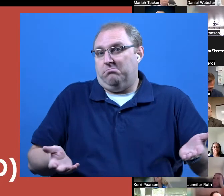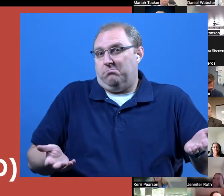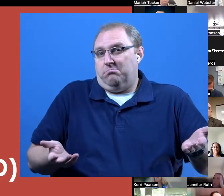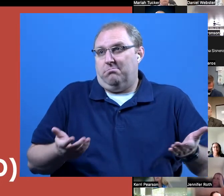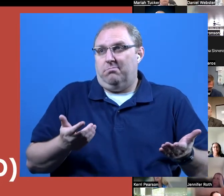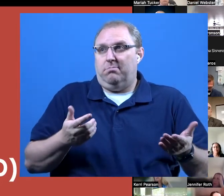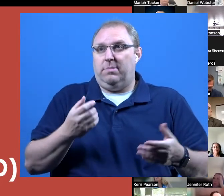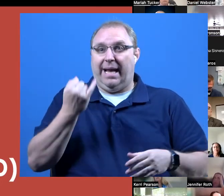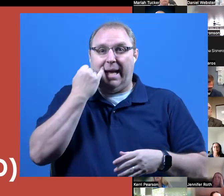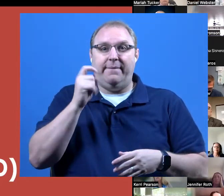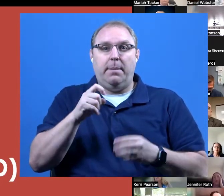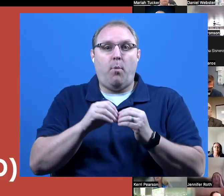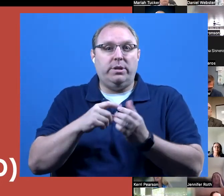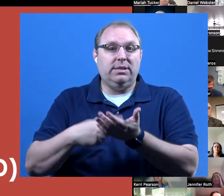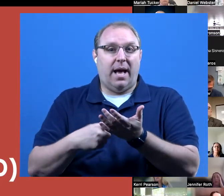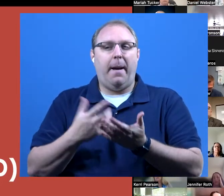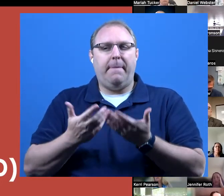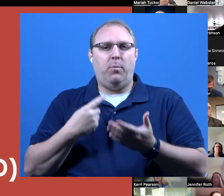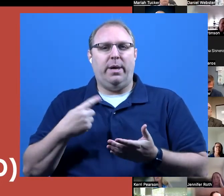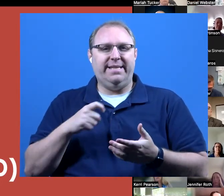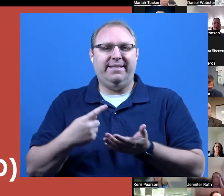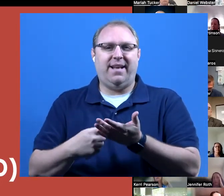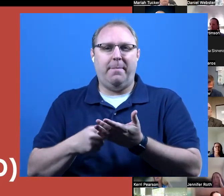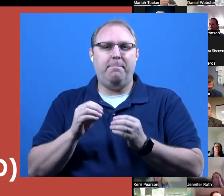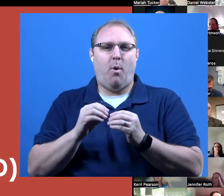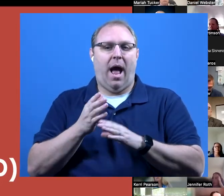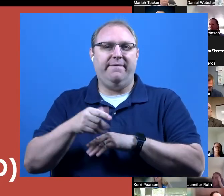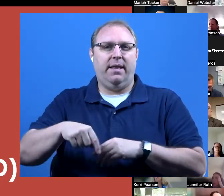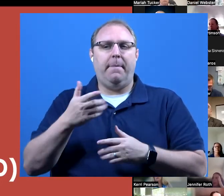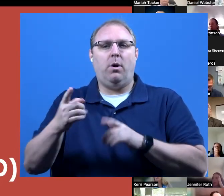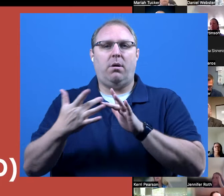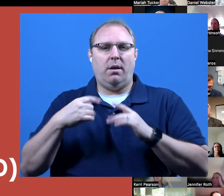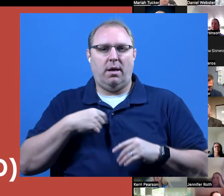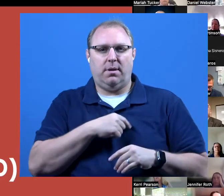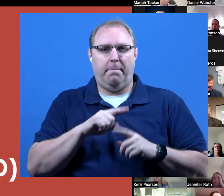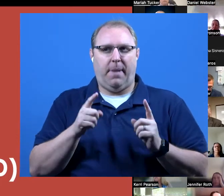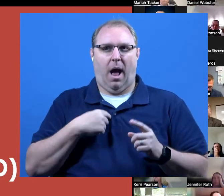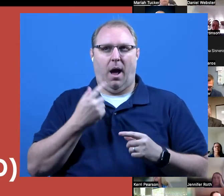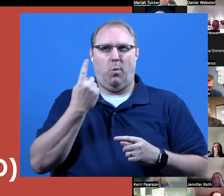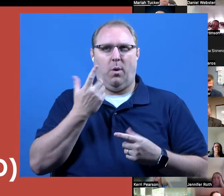you have documentation that would certainly show that they're on that extended leave.